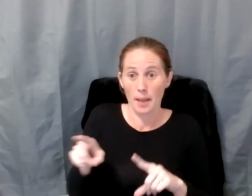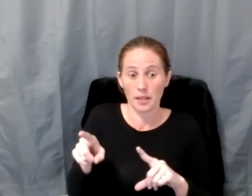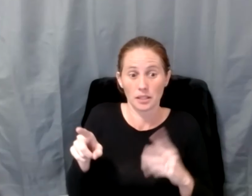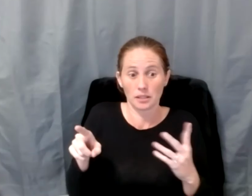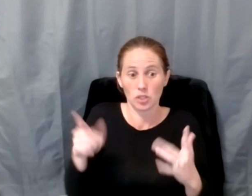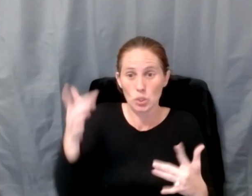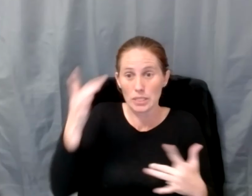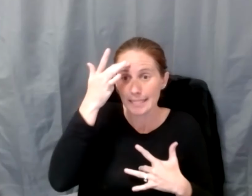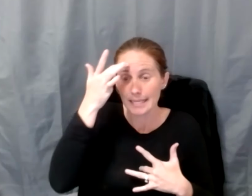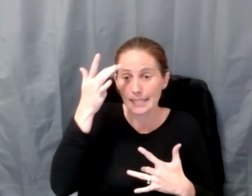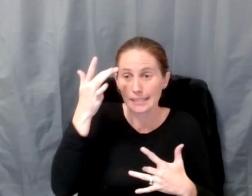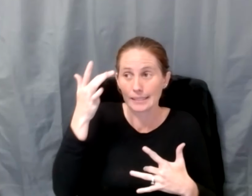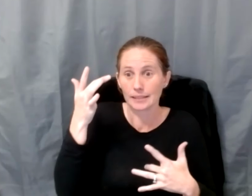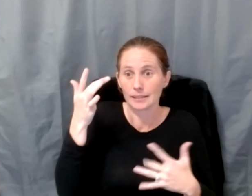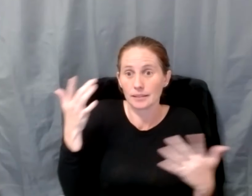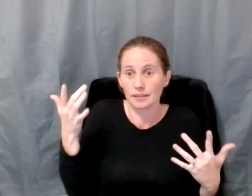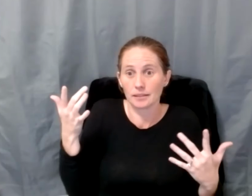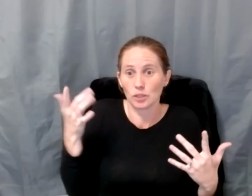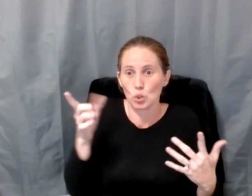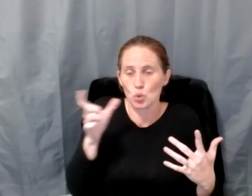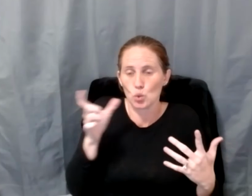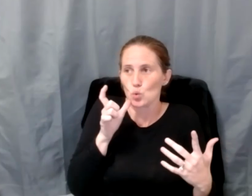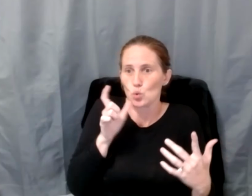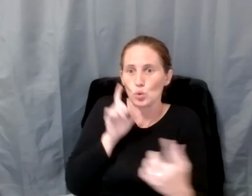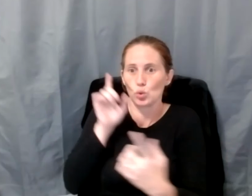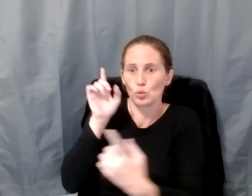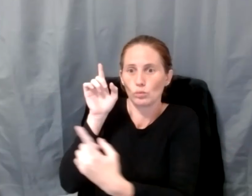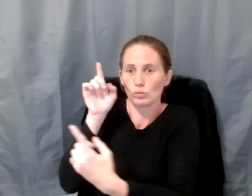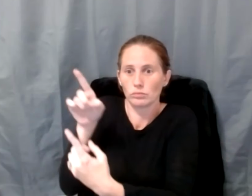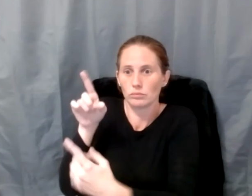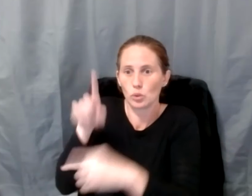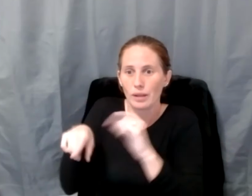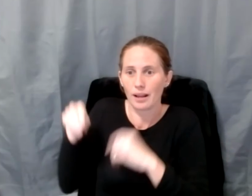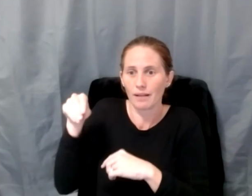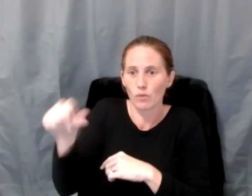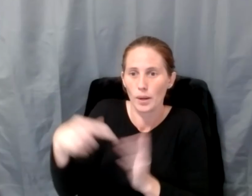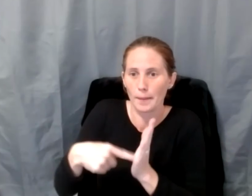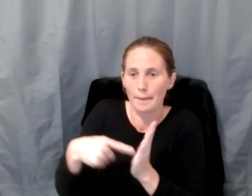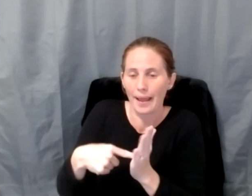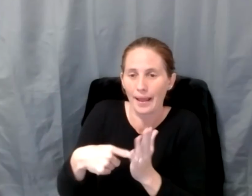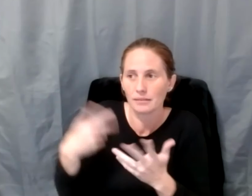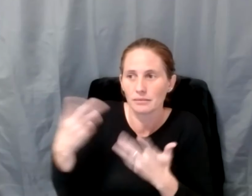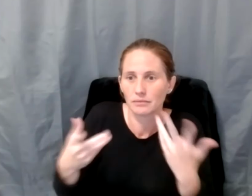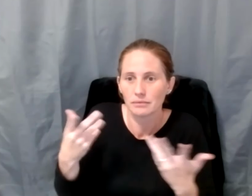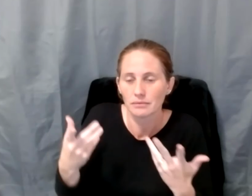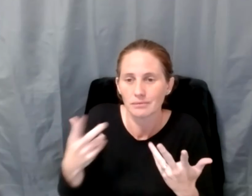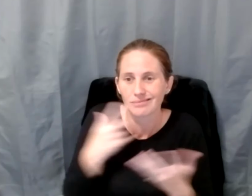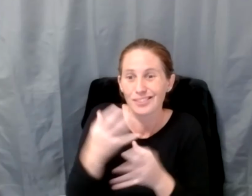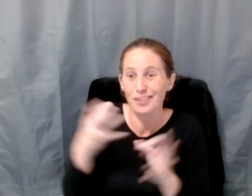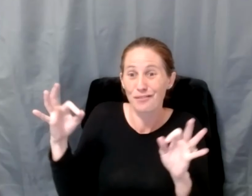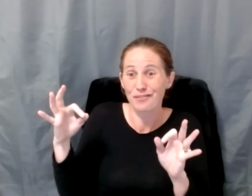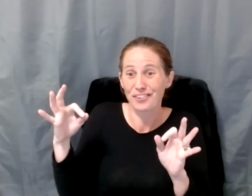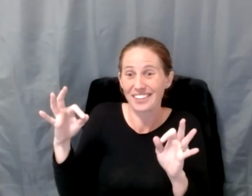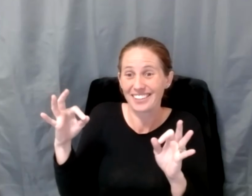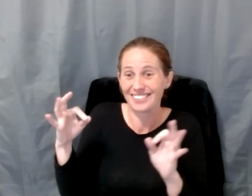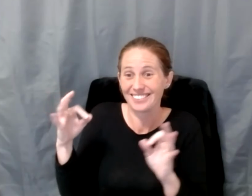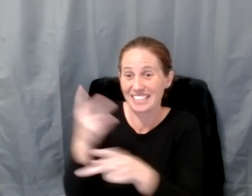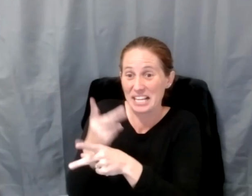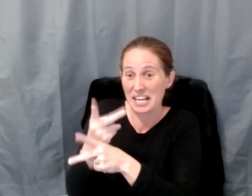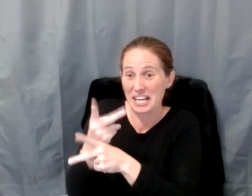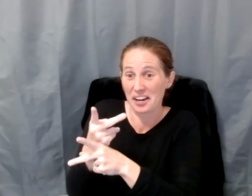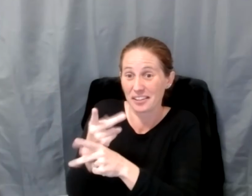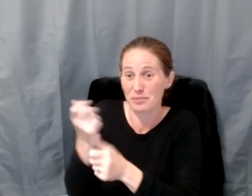ill, unwilling, anyway, that who do you turn to? You don't, you can't afford to pay for healthcare and the free healthcare that was provided before is, is